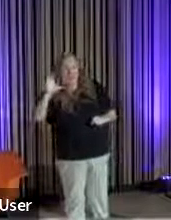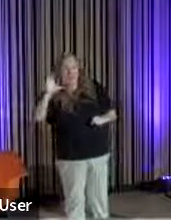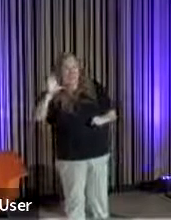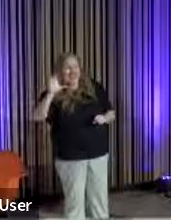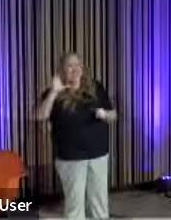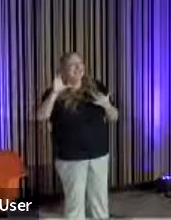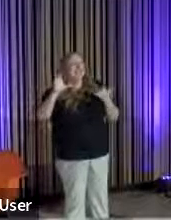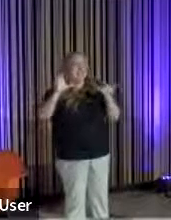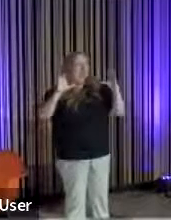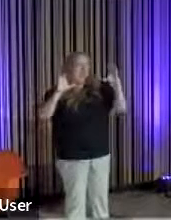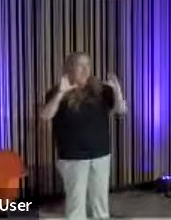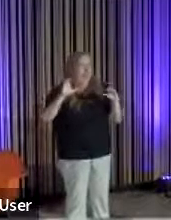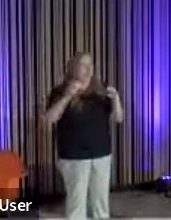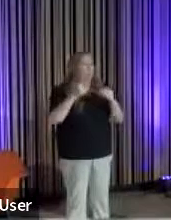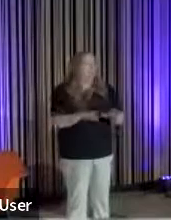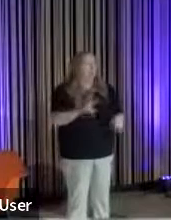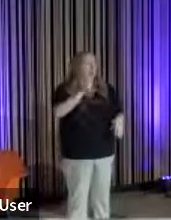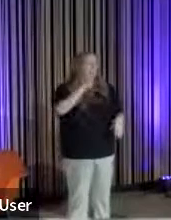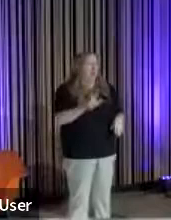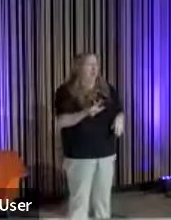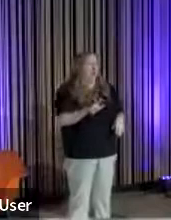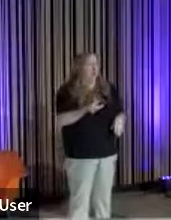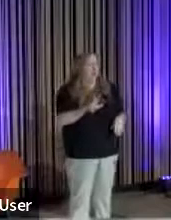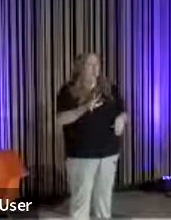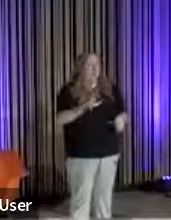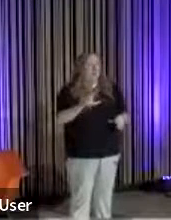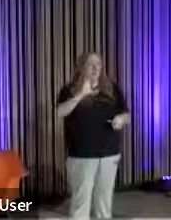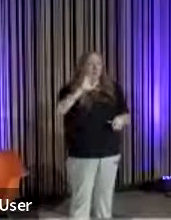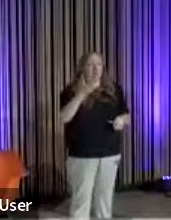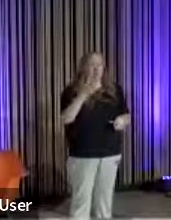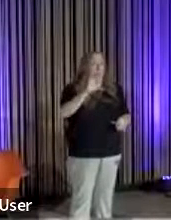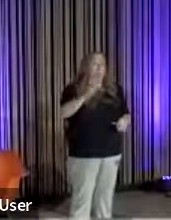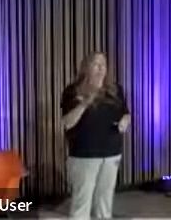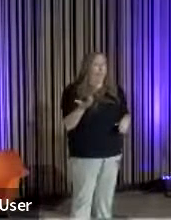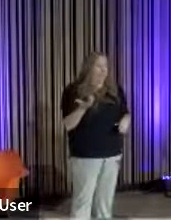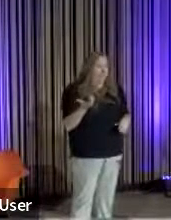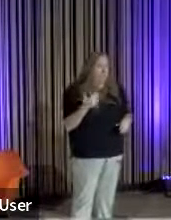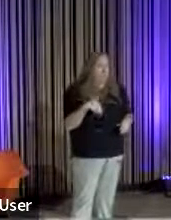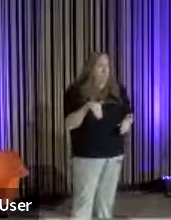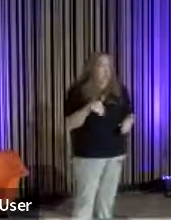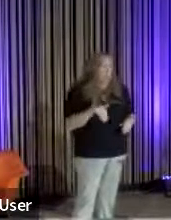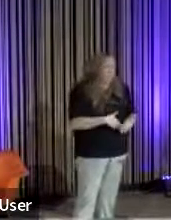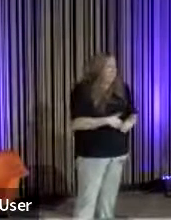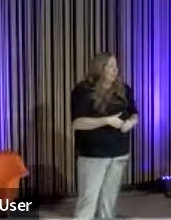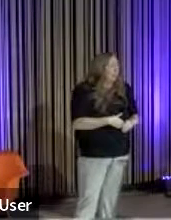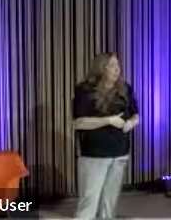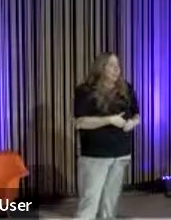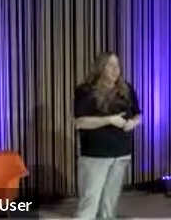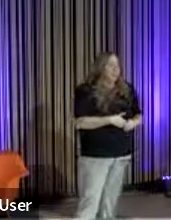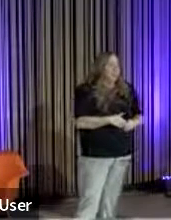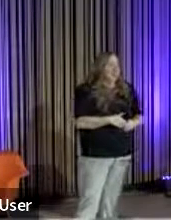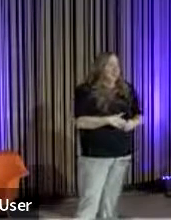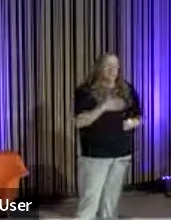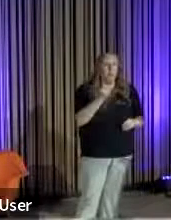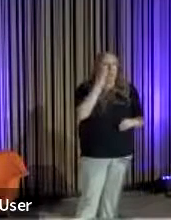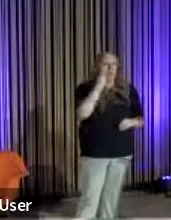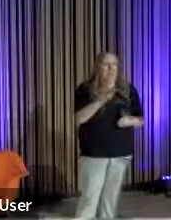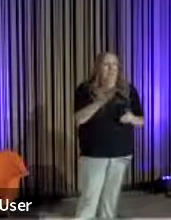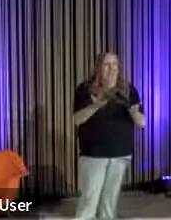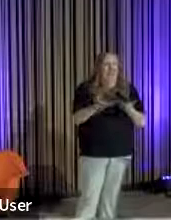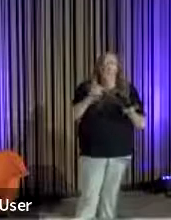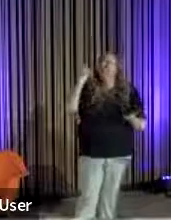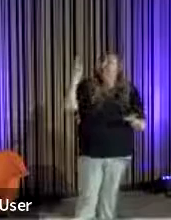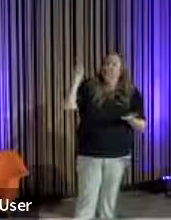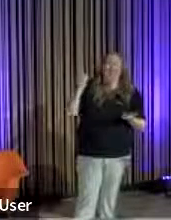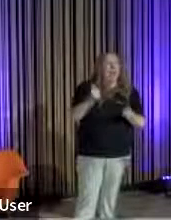ice. We melted altogether 2/3 of the volume of ice in the Arctic Ocean. And this what you see here, everything you see